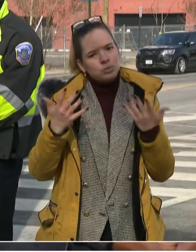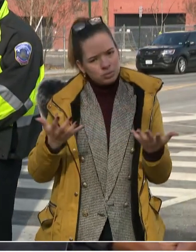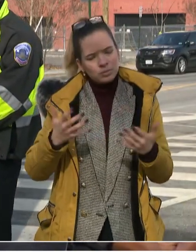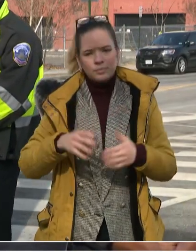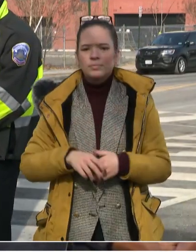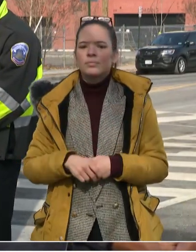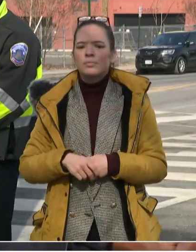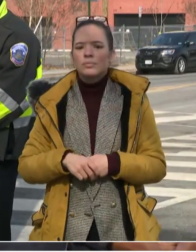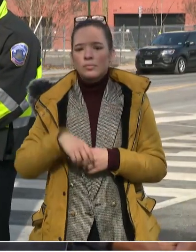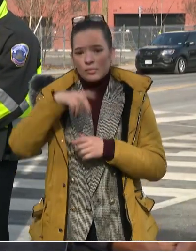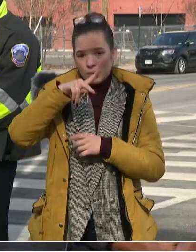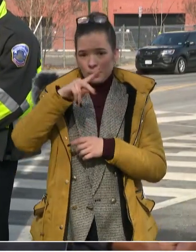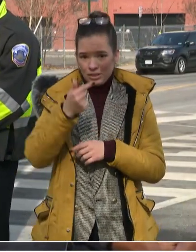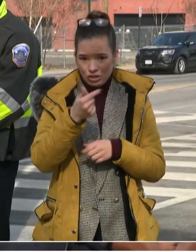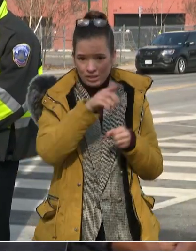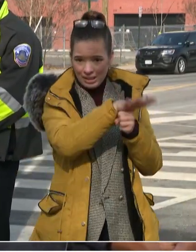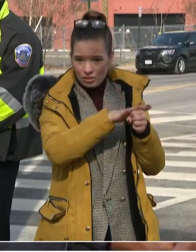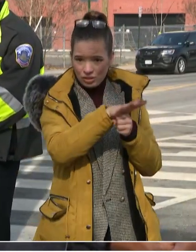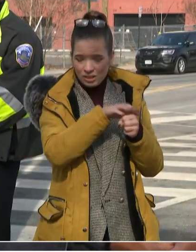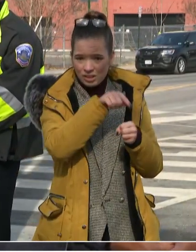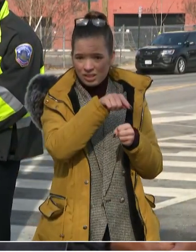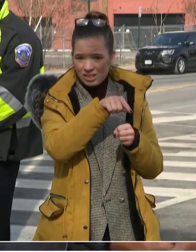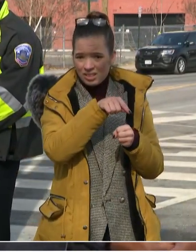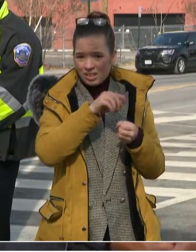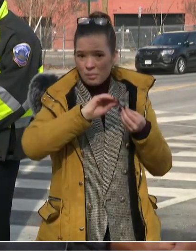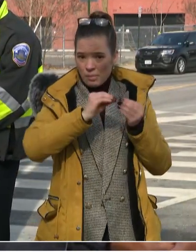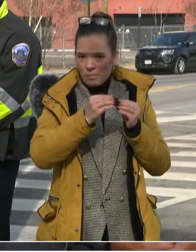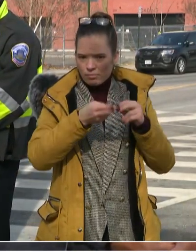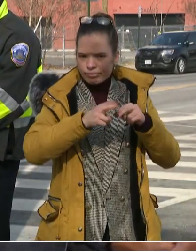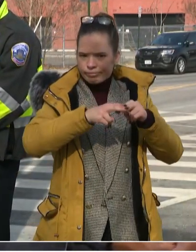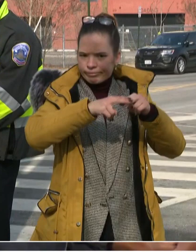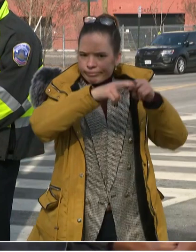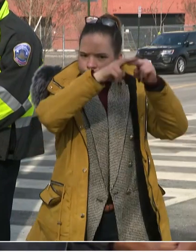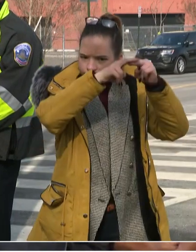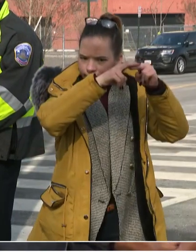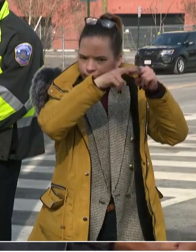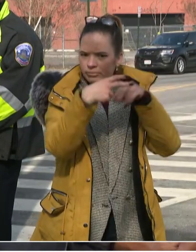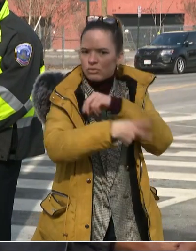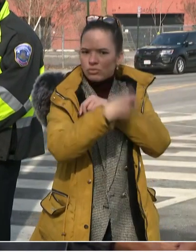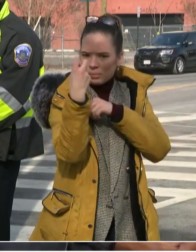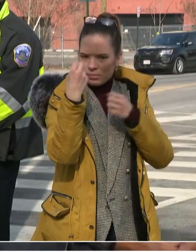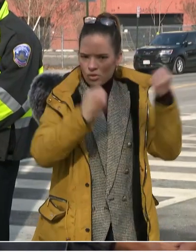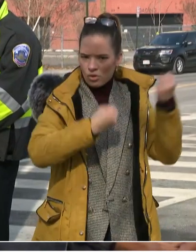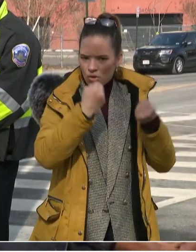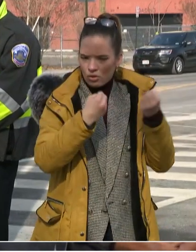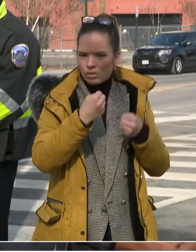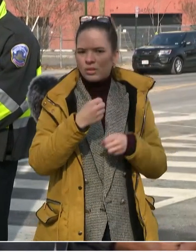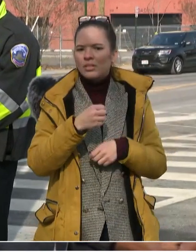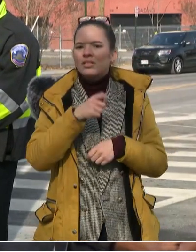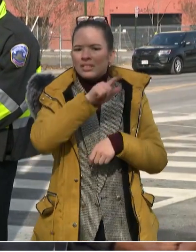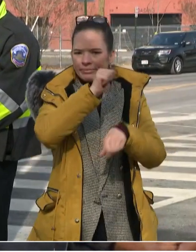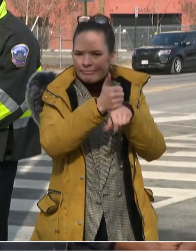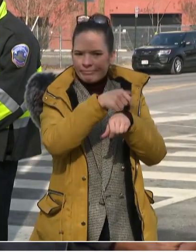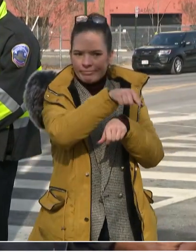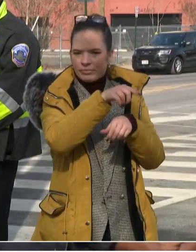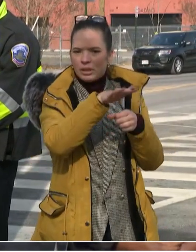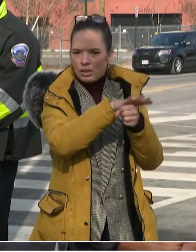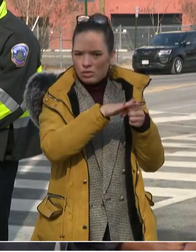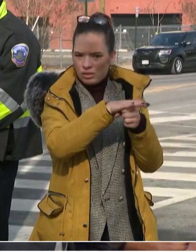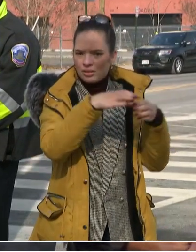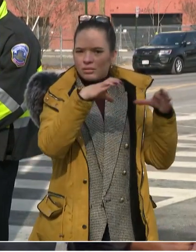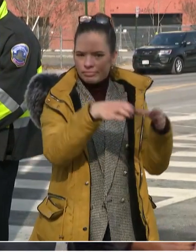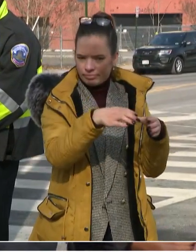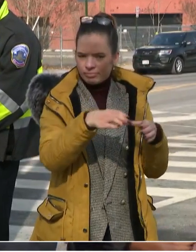growing number of carjackings, we've established our carjacking interdiction unit. When I first arrived here, we